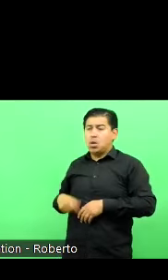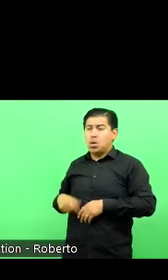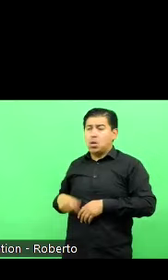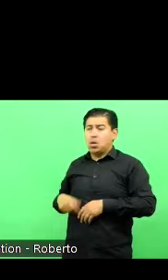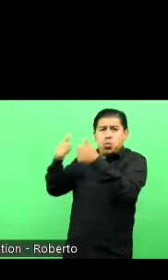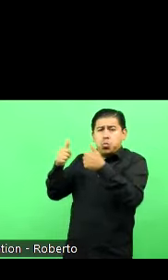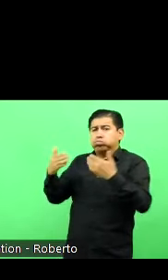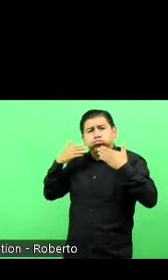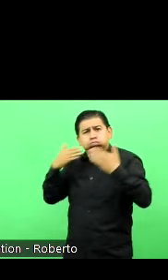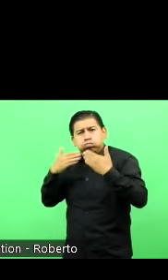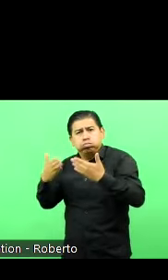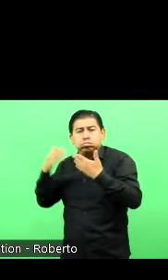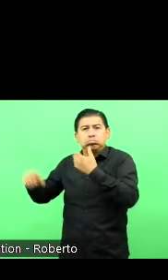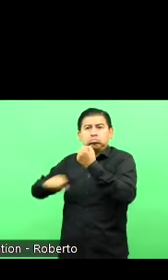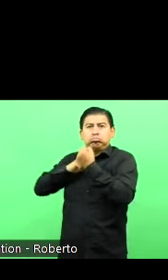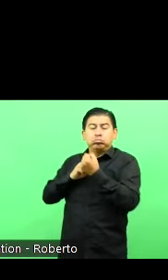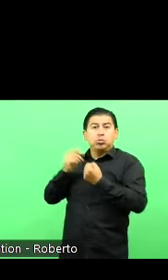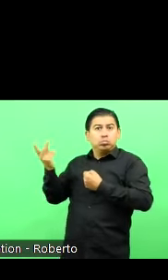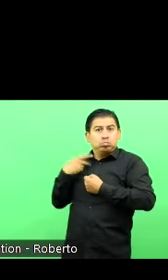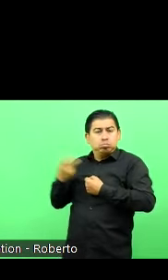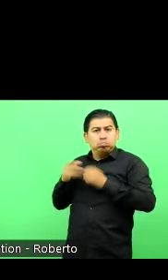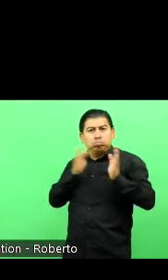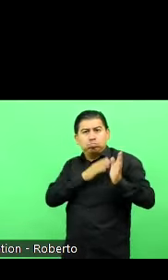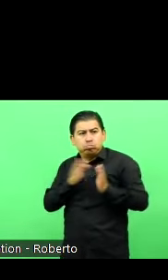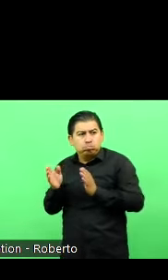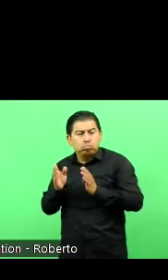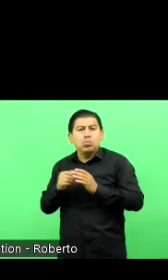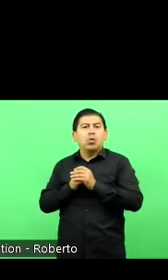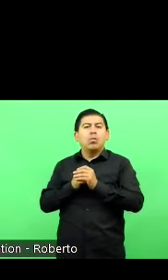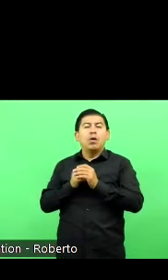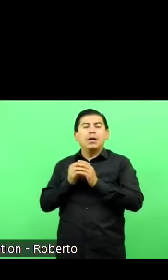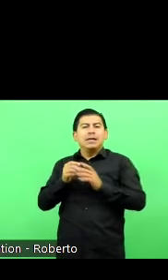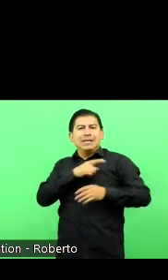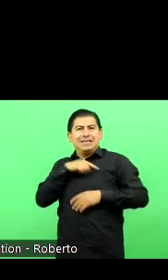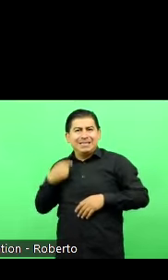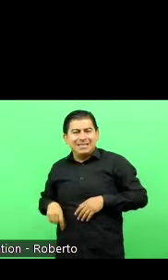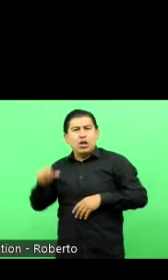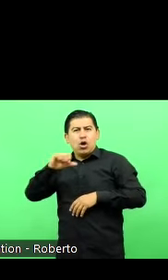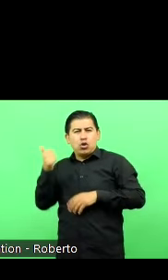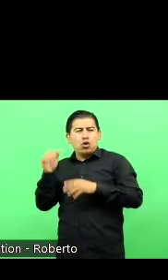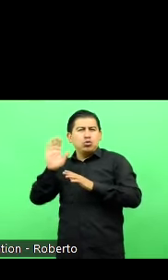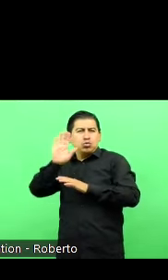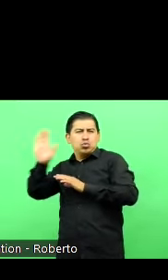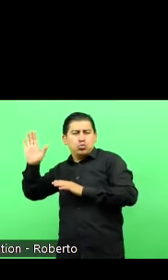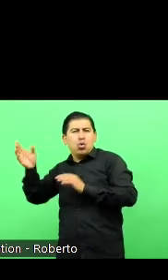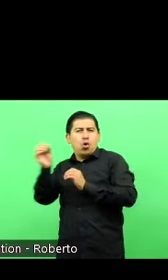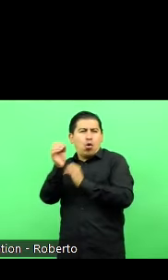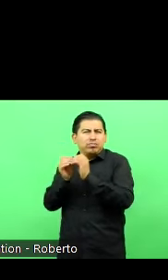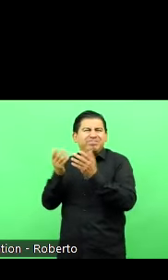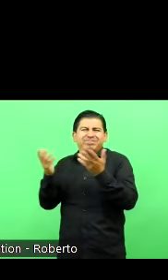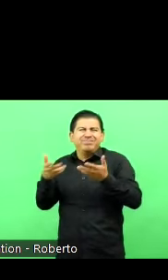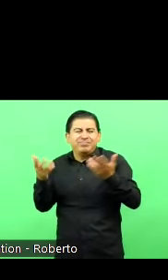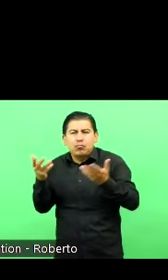Facility, dedicated to fostering practical cooperation among developing countries, scaling up impactful South-South and